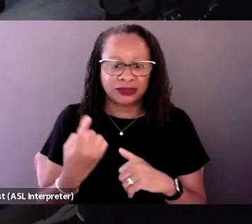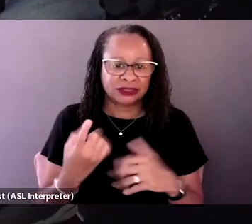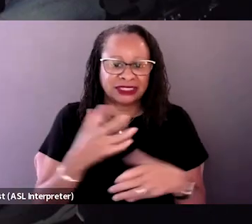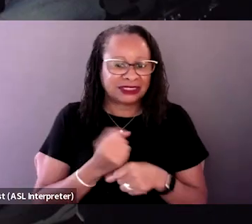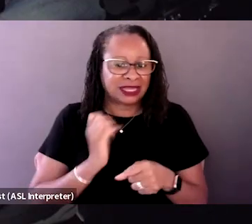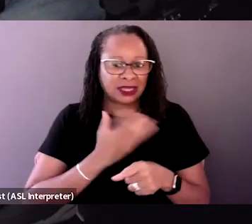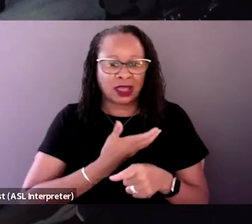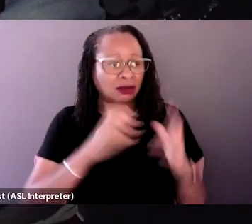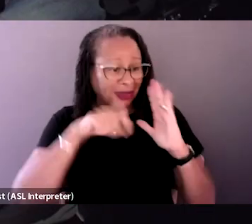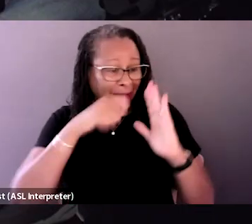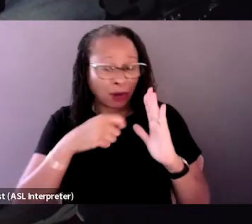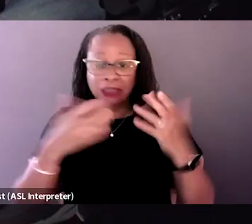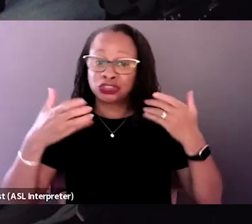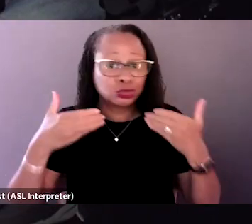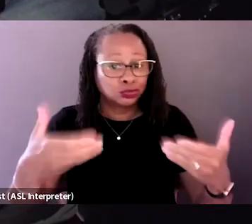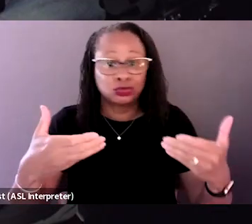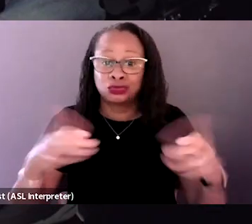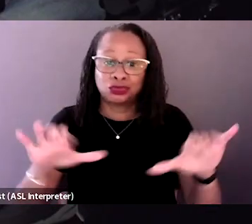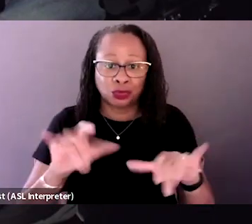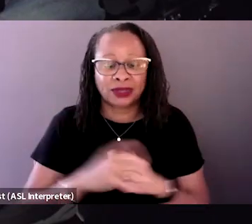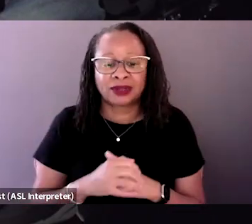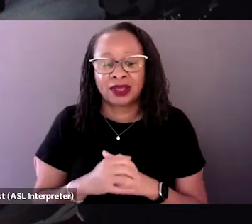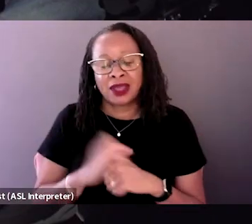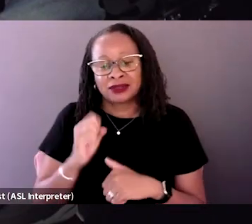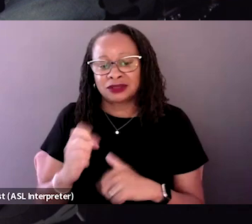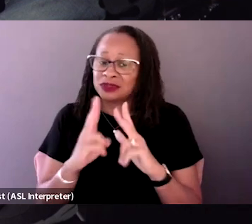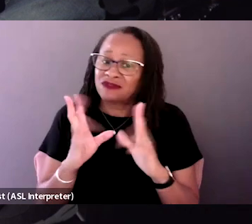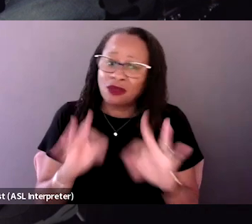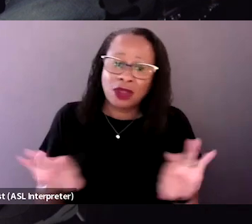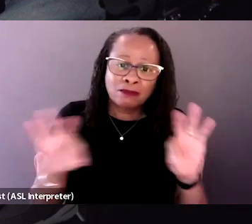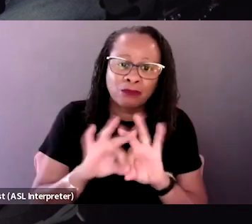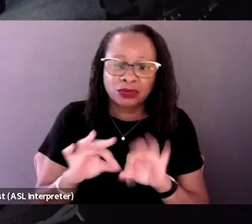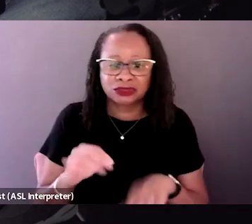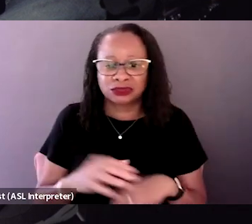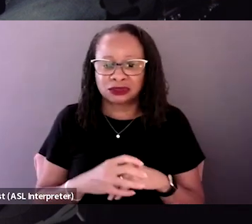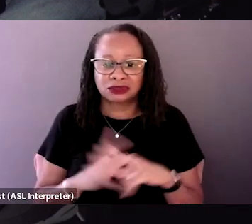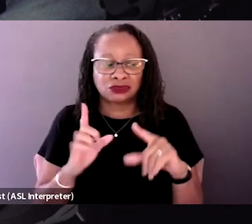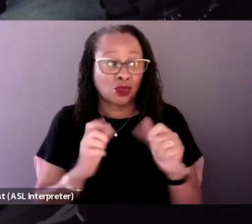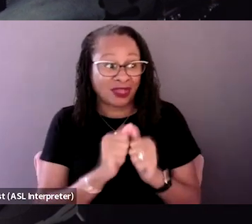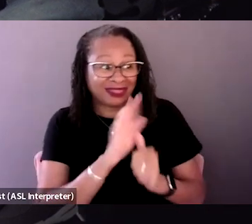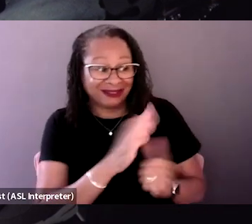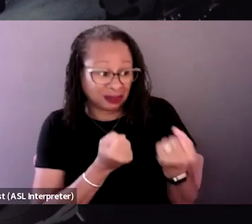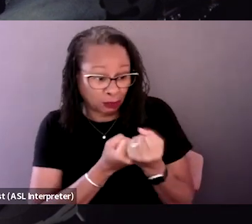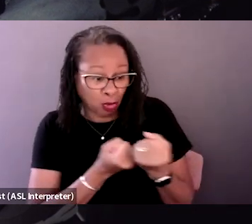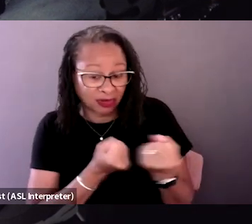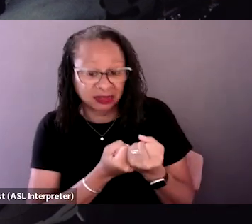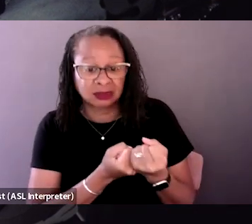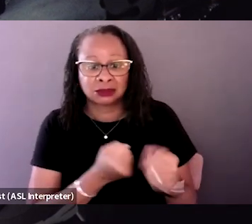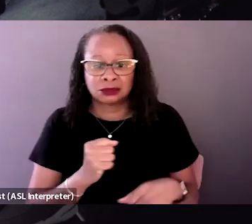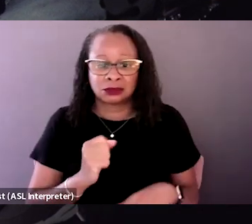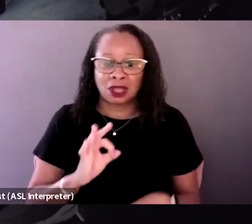just take our camera and film it. And so important was